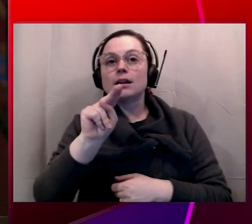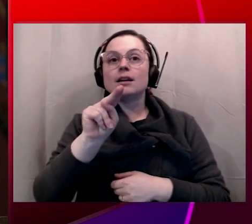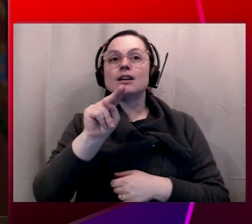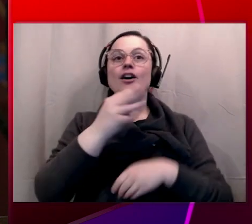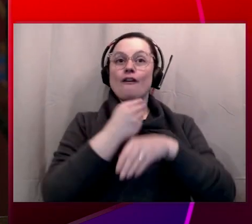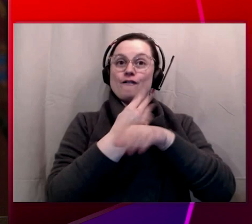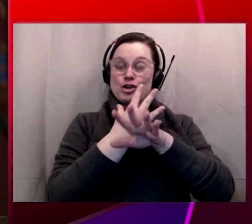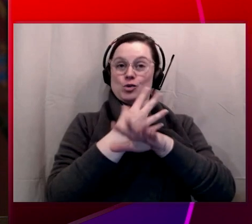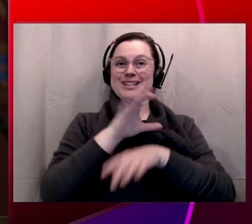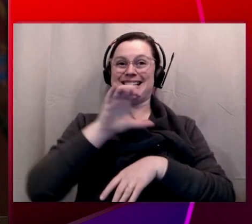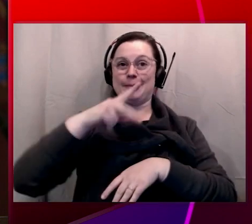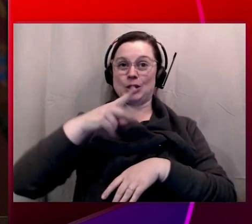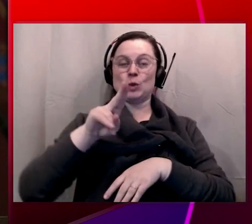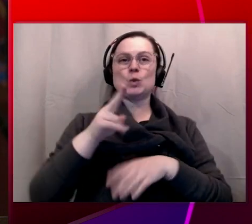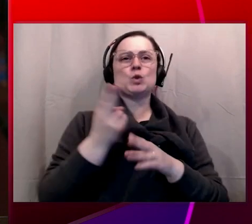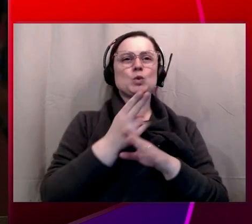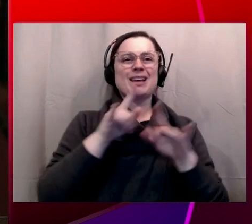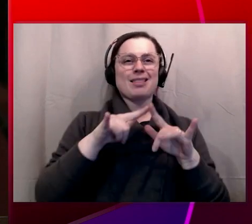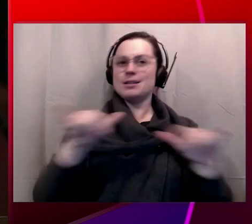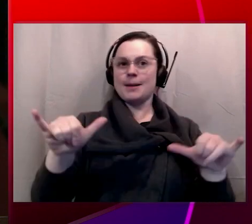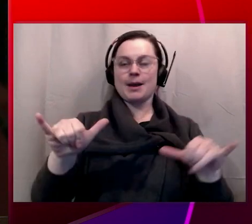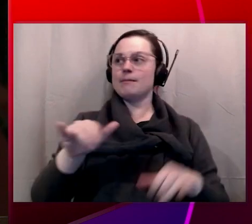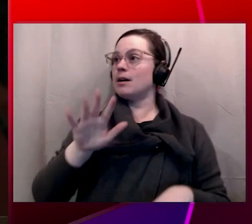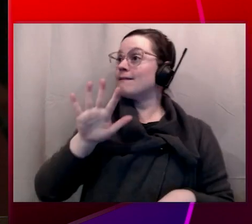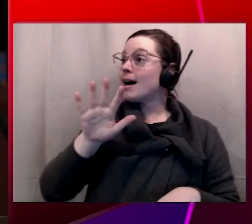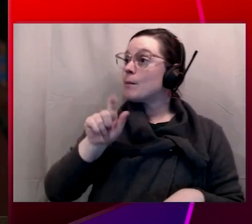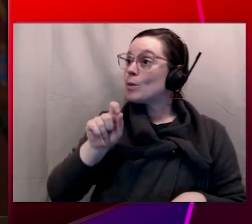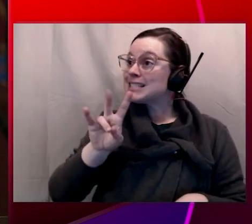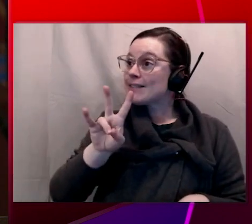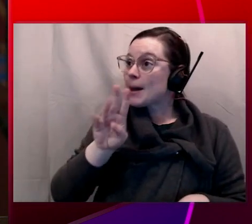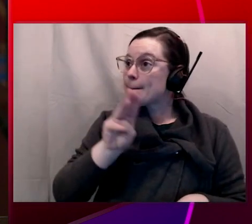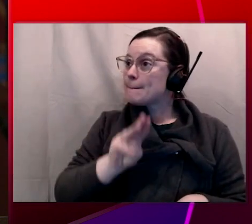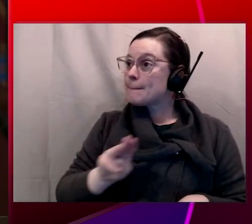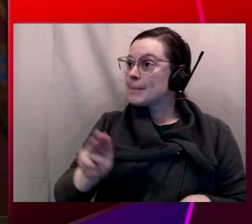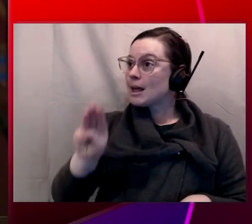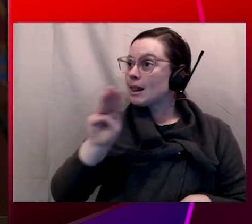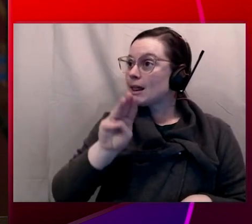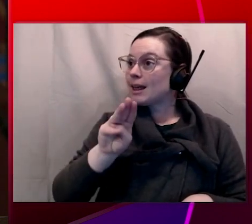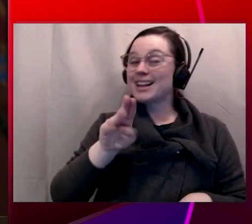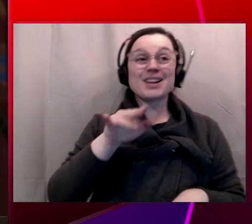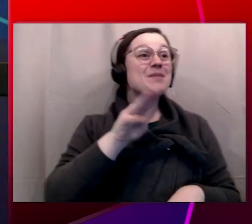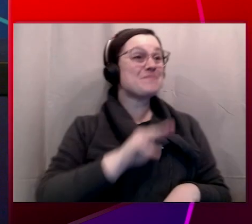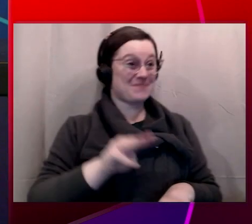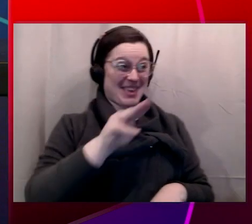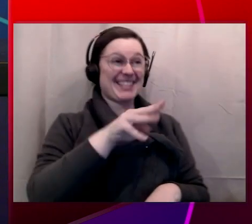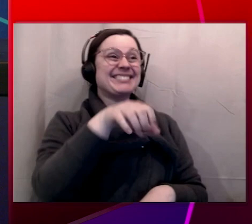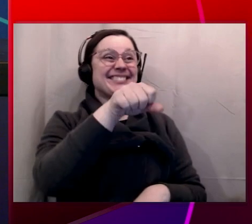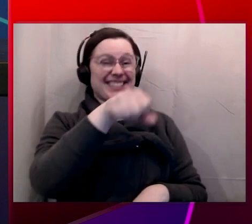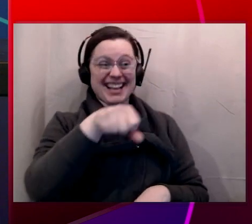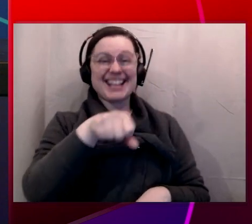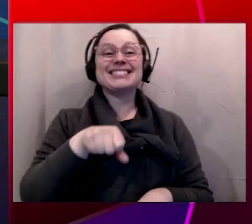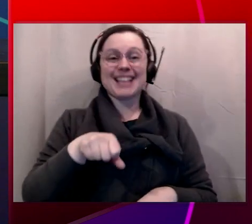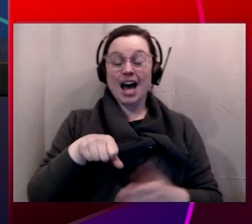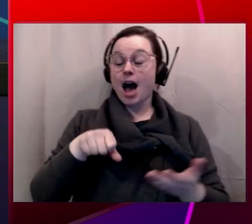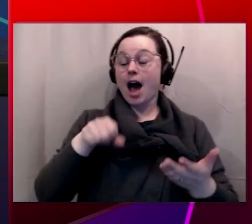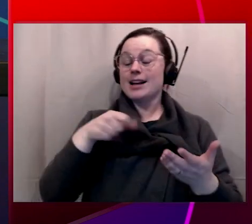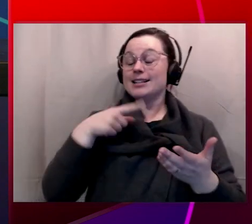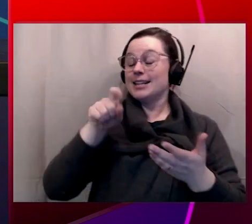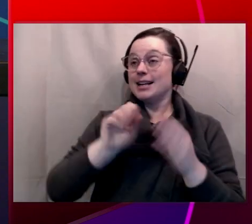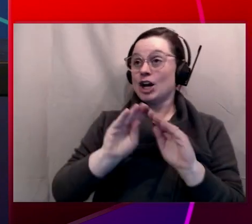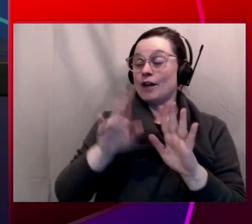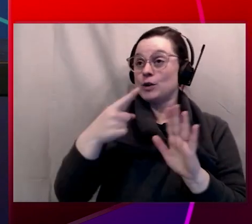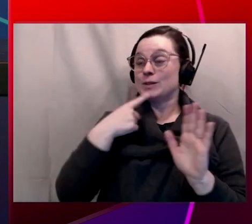CPUs simultaneously. 5.7 million? Million, yes, with an M. Million, yes. You kind of broke me when you said million.